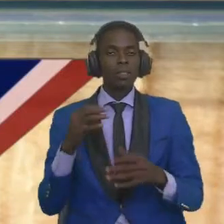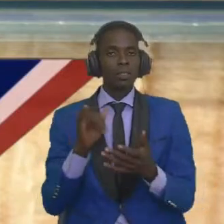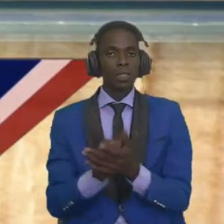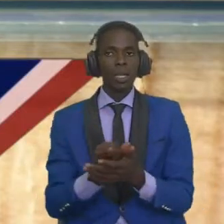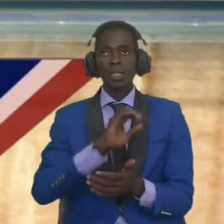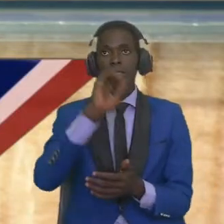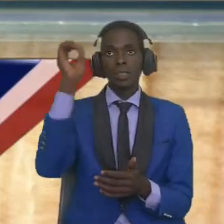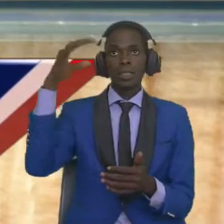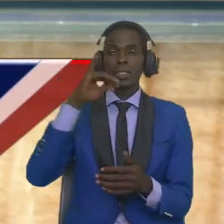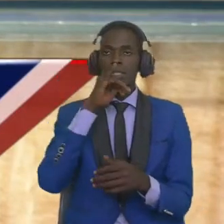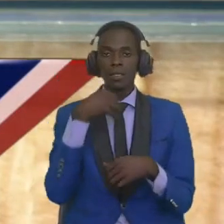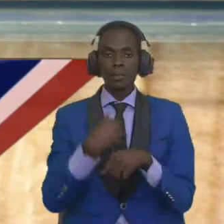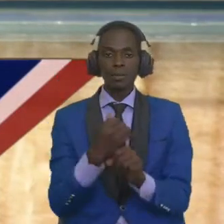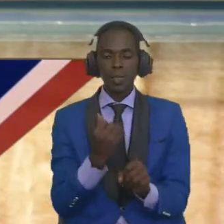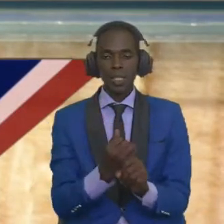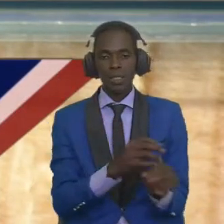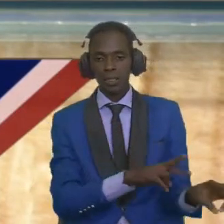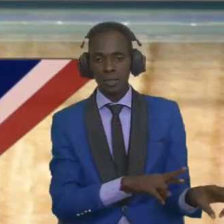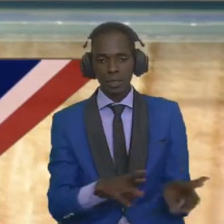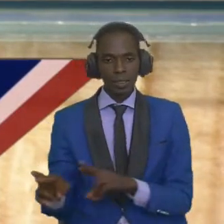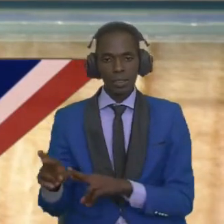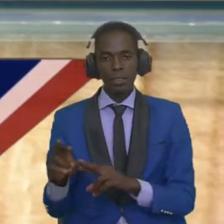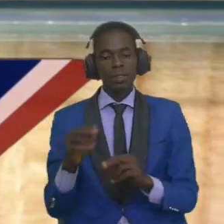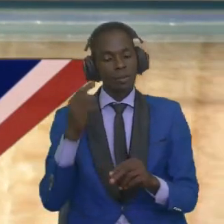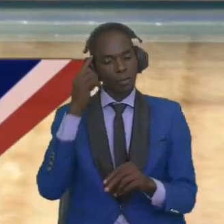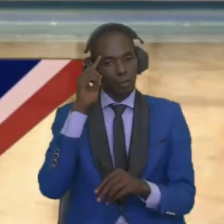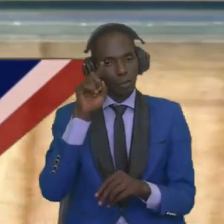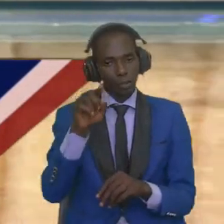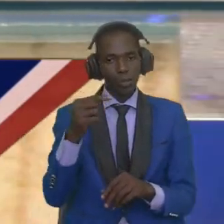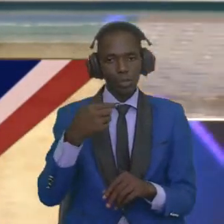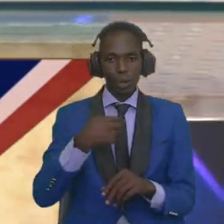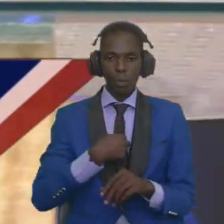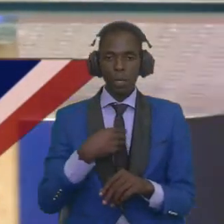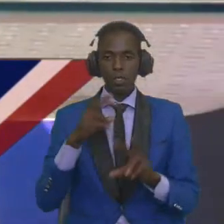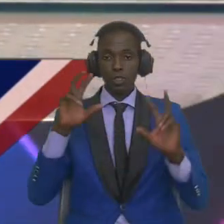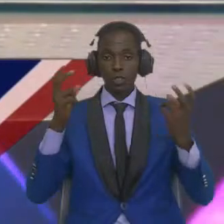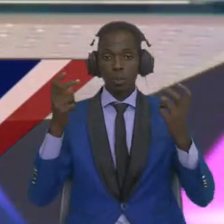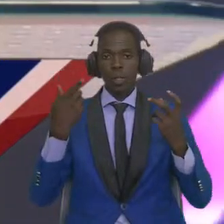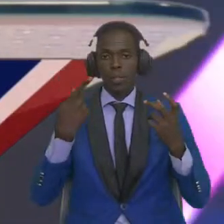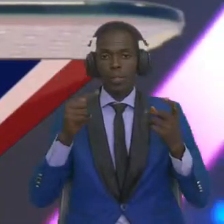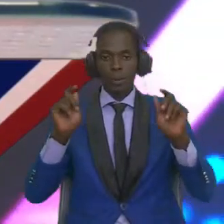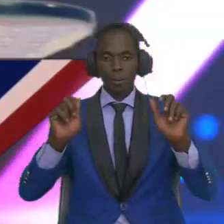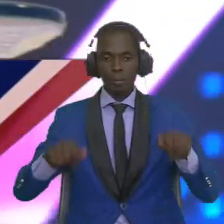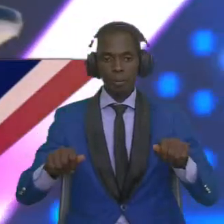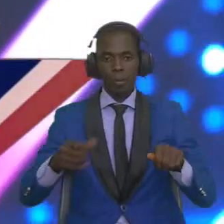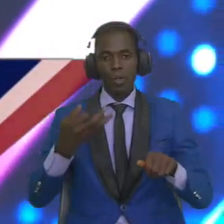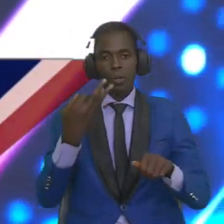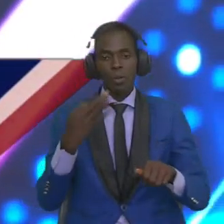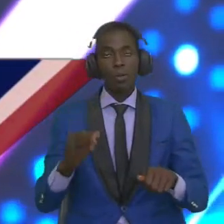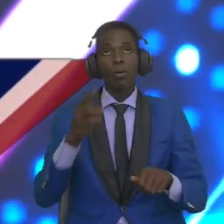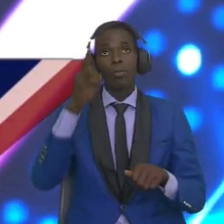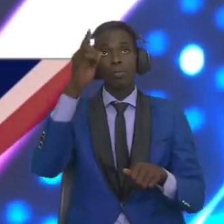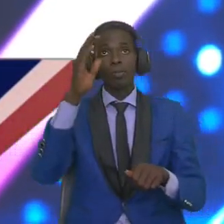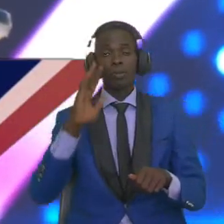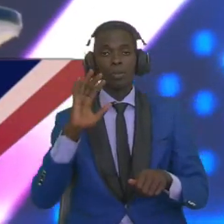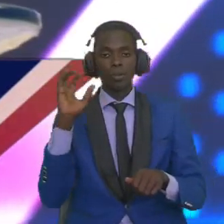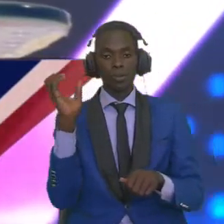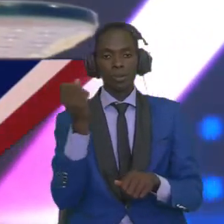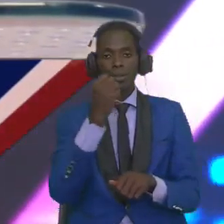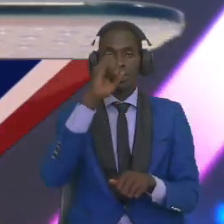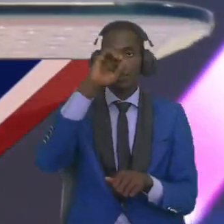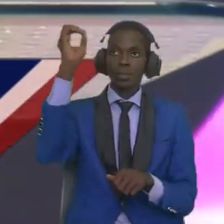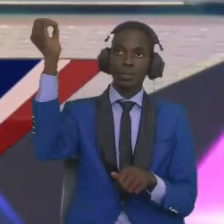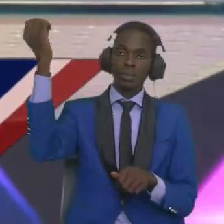available for you, for me, and for everyone. The possibilities of God's grace is that God is